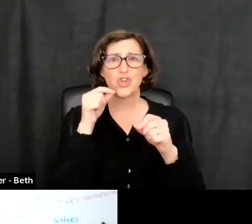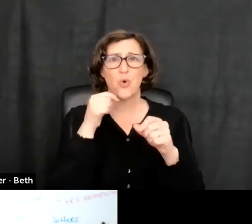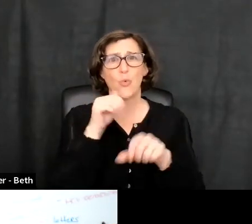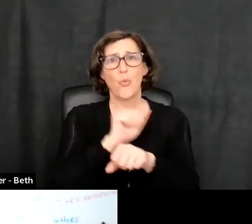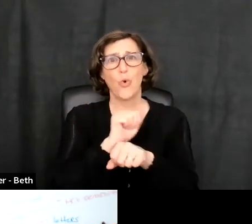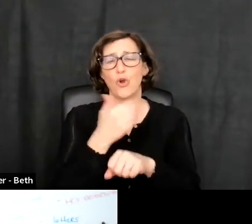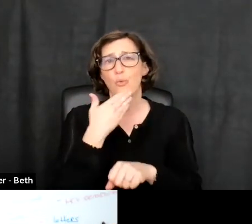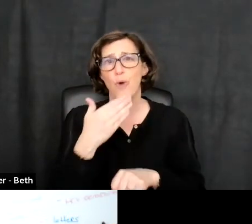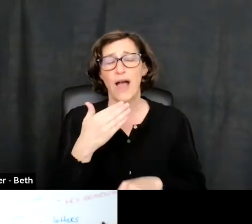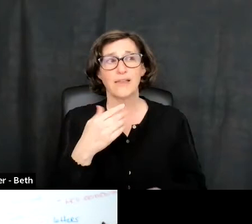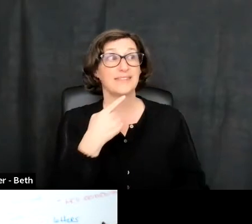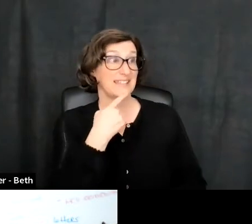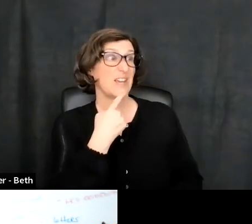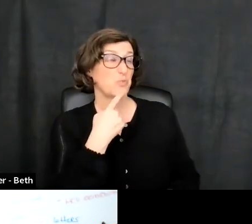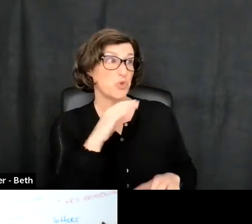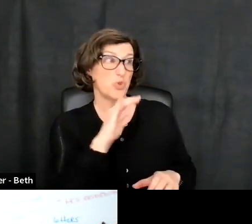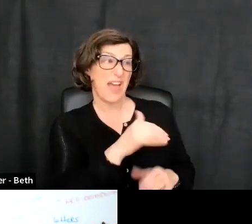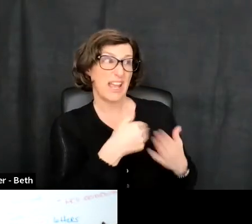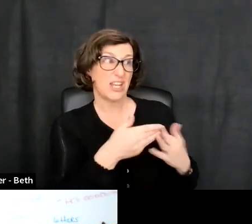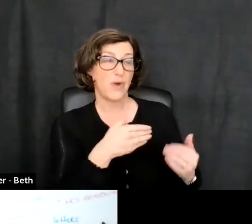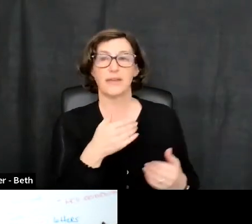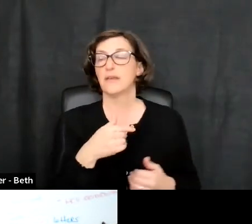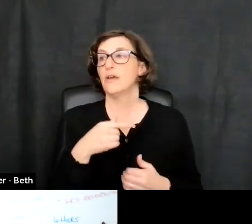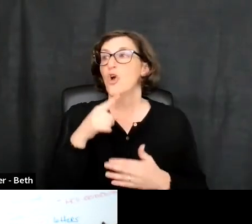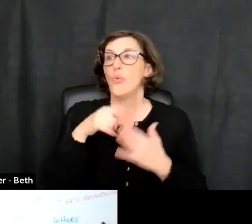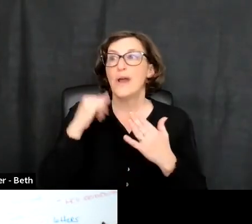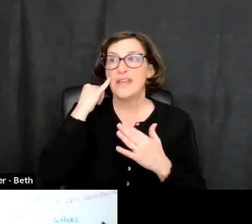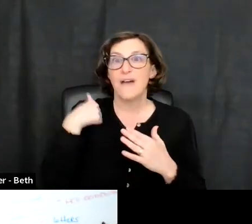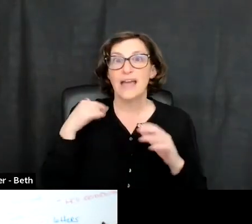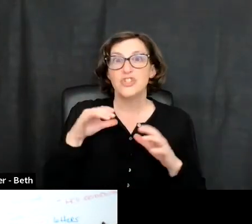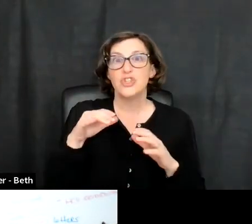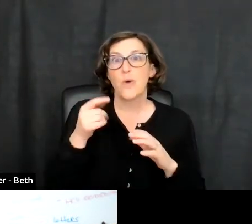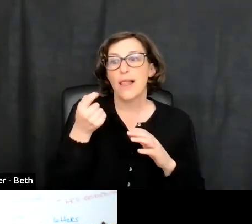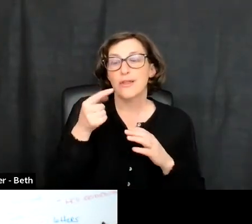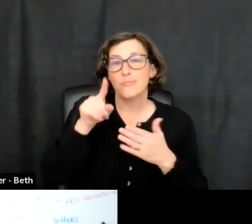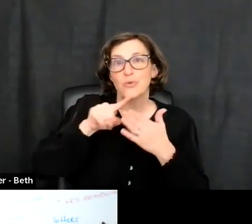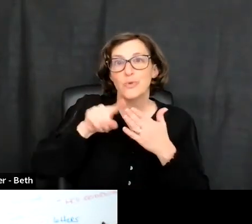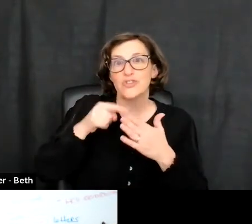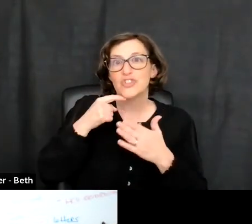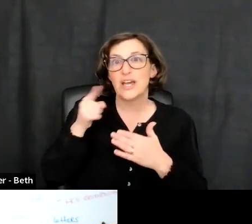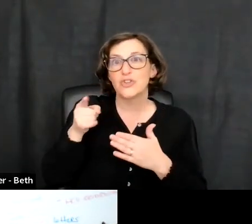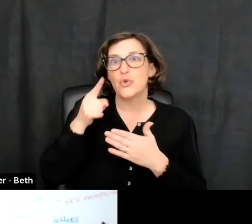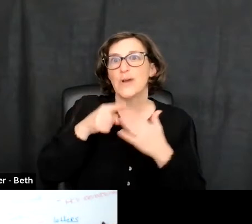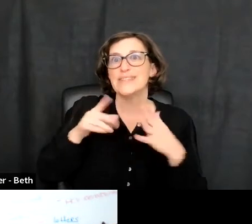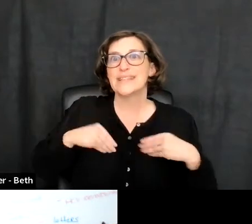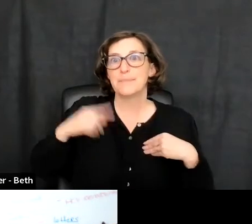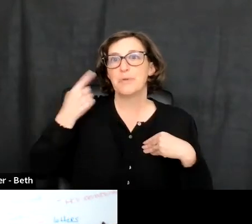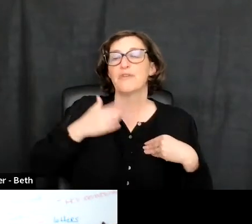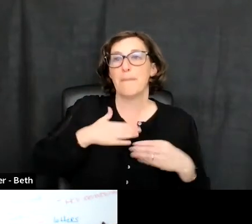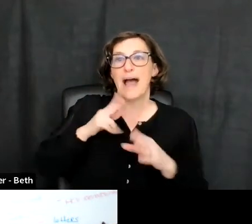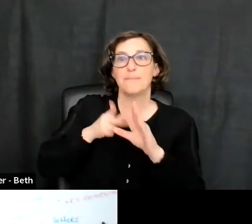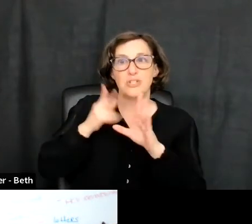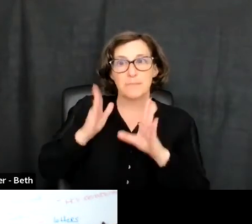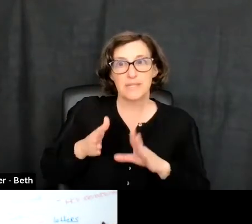like, well, please do it. And I said, what about if I do a little study and tell you what's acceptable to my participants?